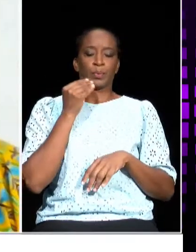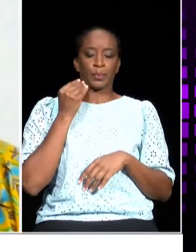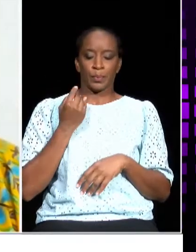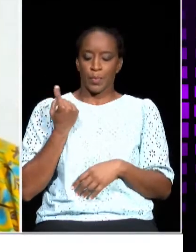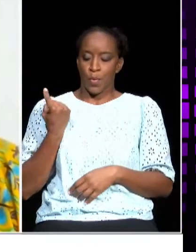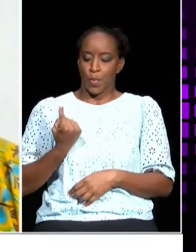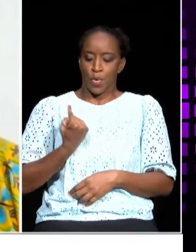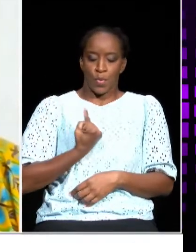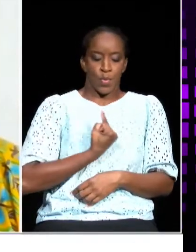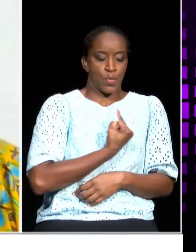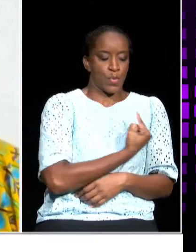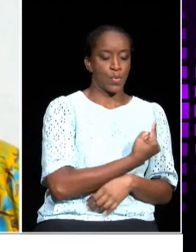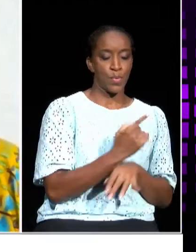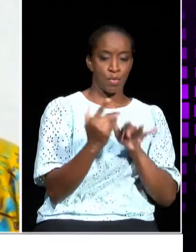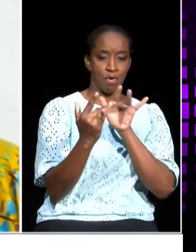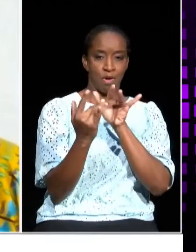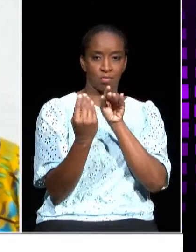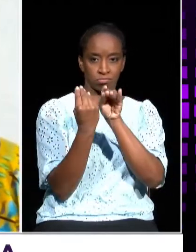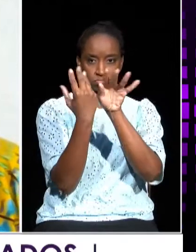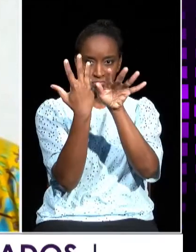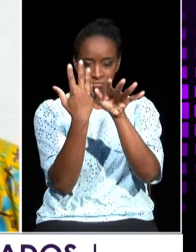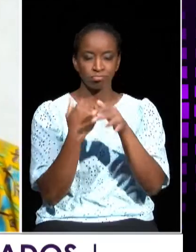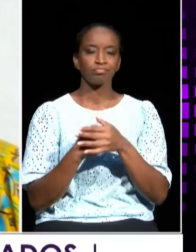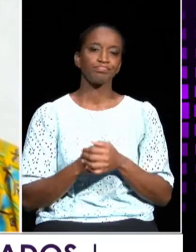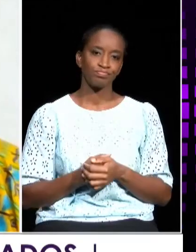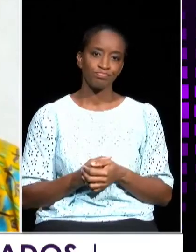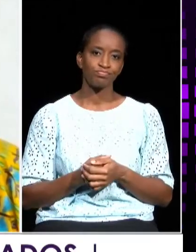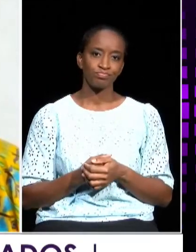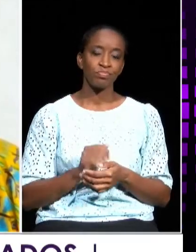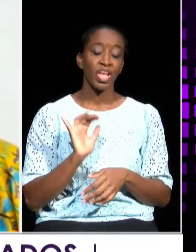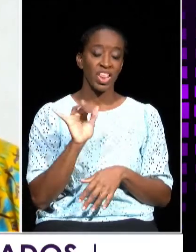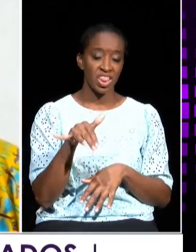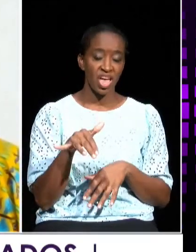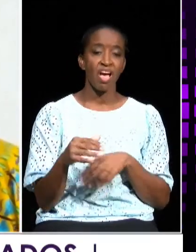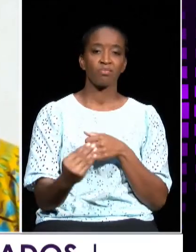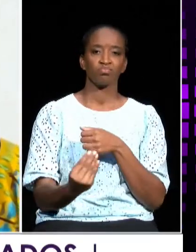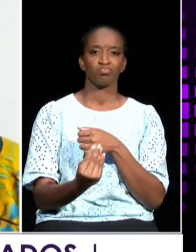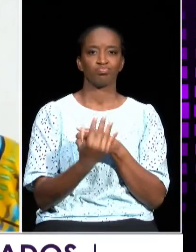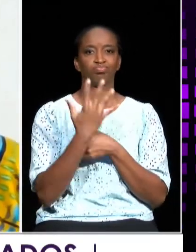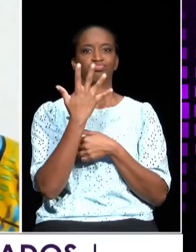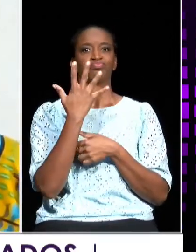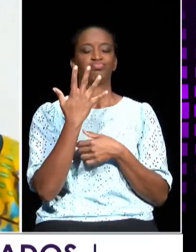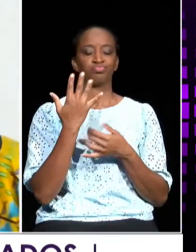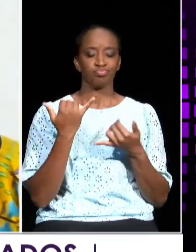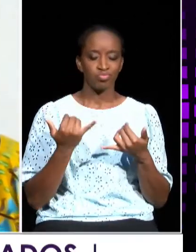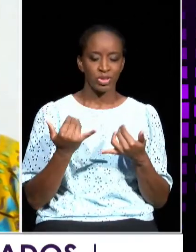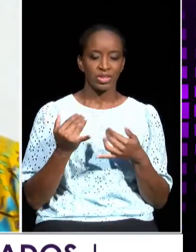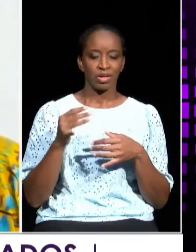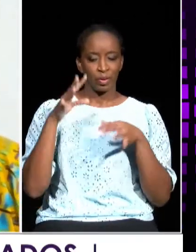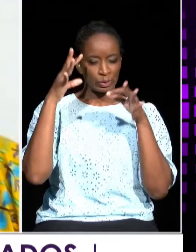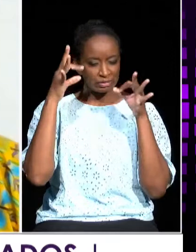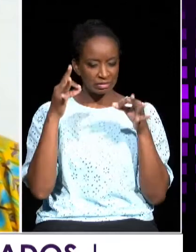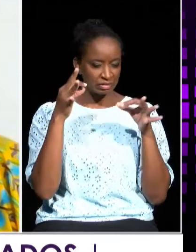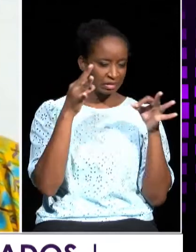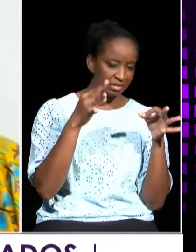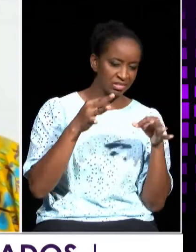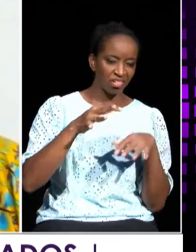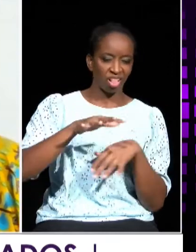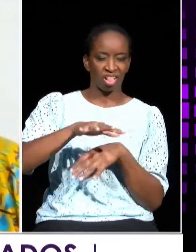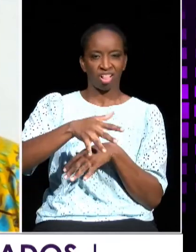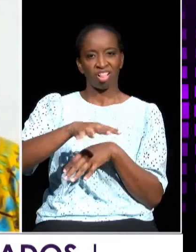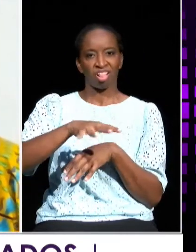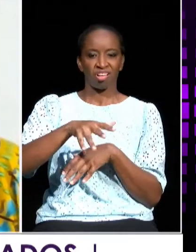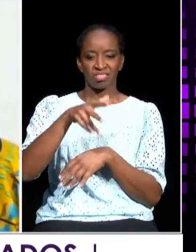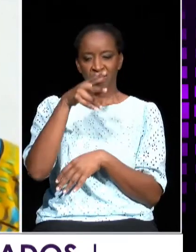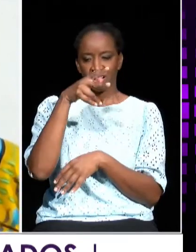much, Shem. And just because you've made that point about, moving away from school and you're at home and there's a different